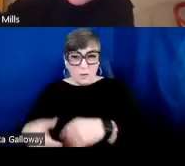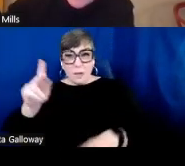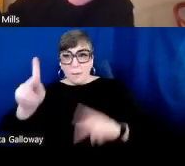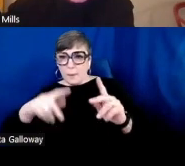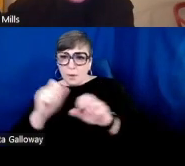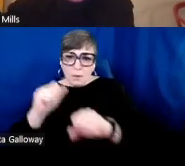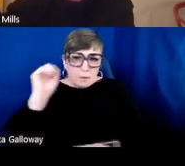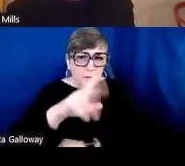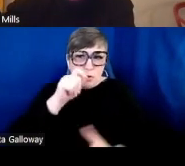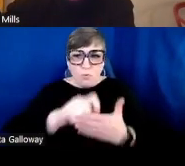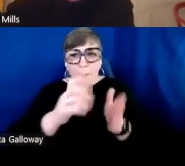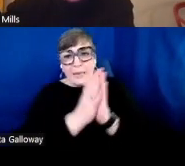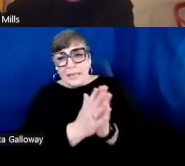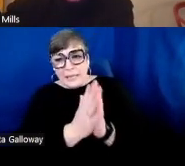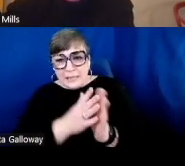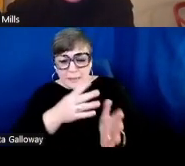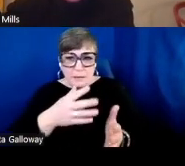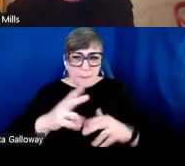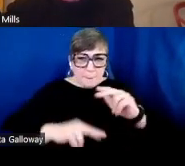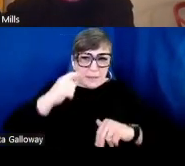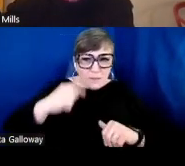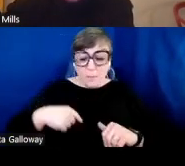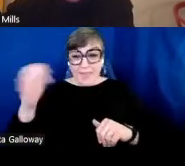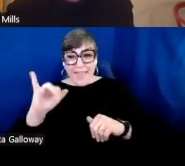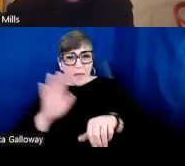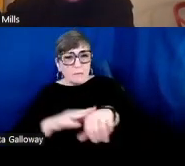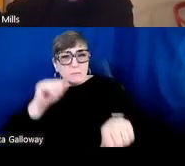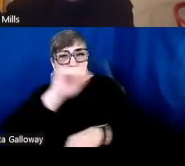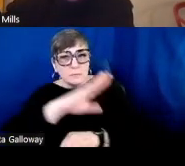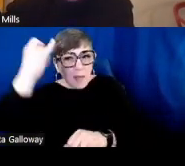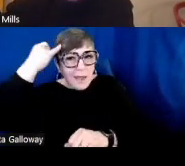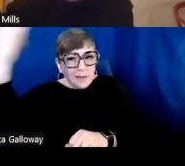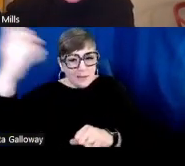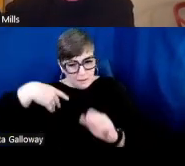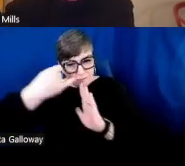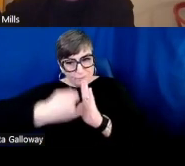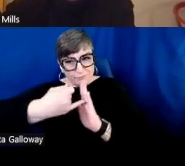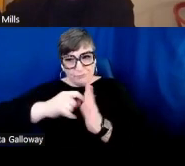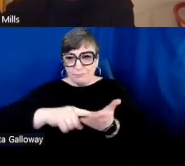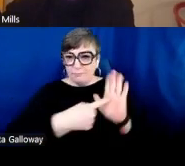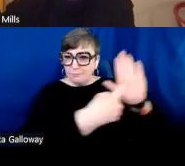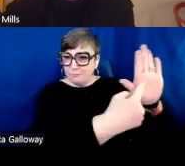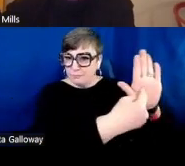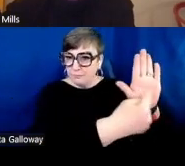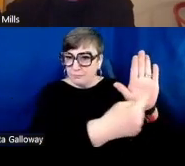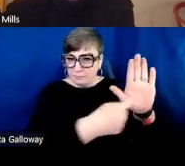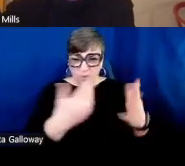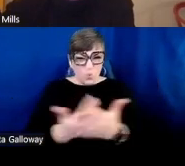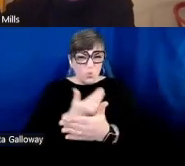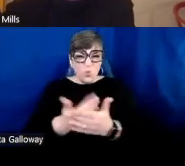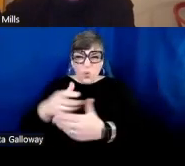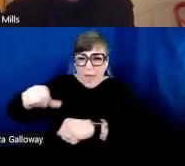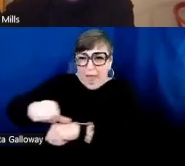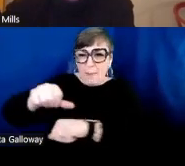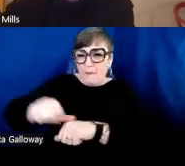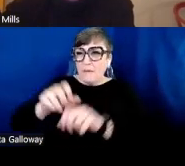on their behalf but to send in their own plans for new and improved amplifiers i'm showing here a slide with